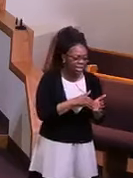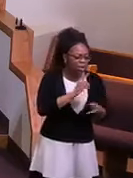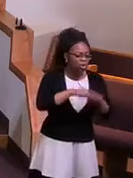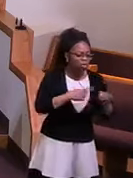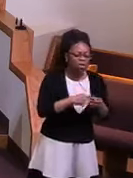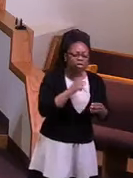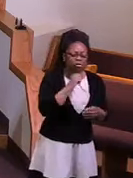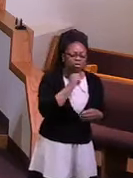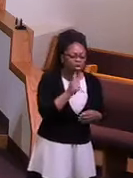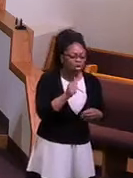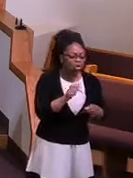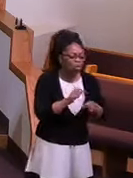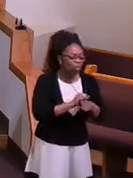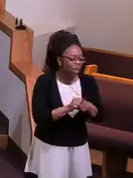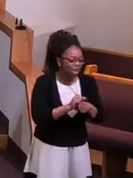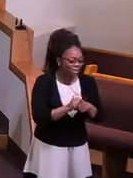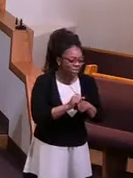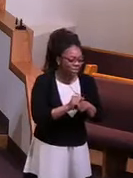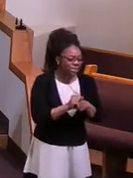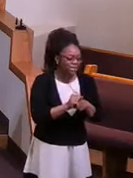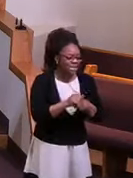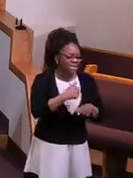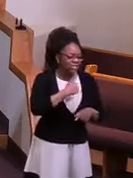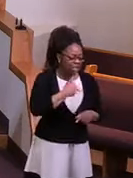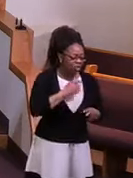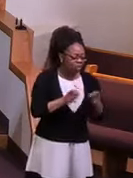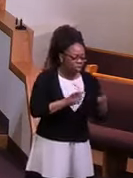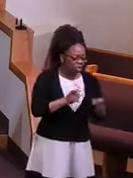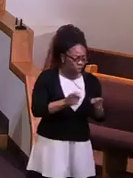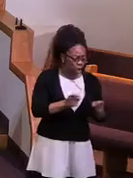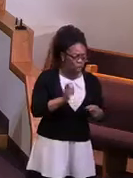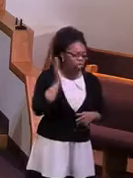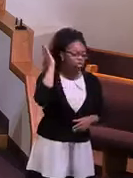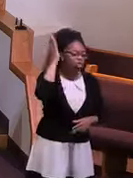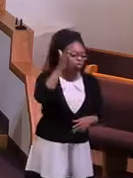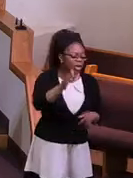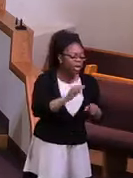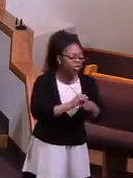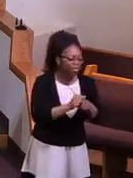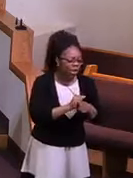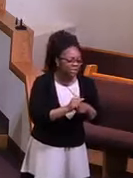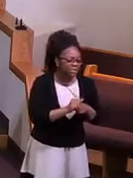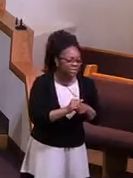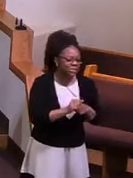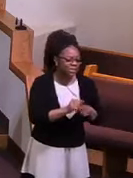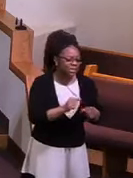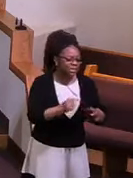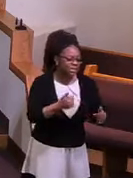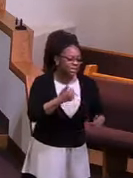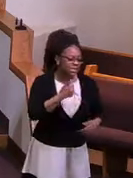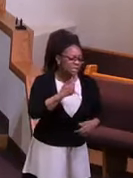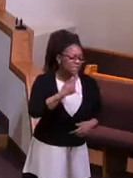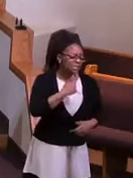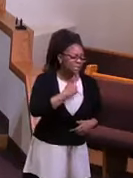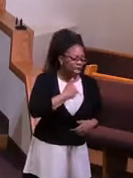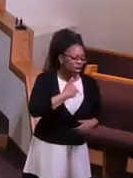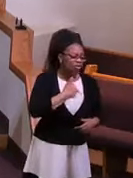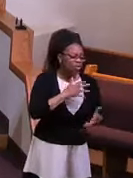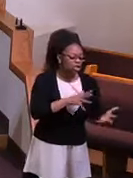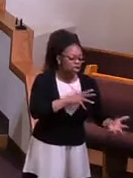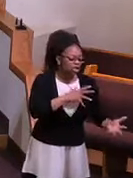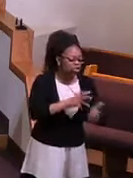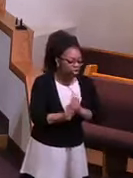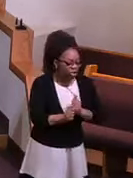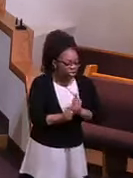practice self-control, you will practice self-destructive behavior. Verse 5 describes how he lived